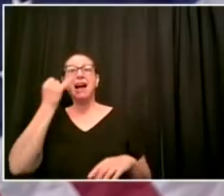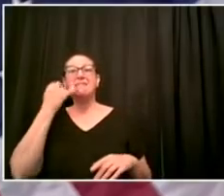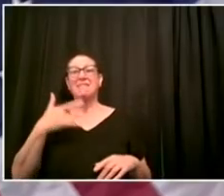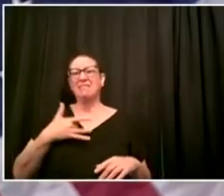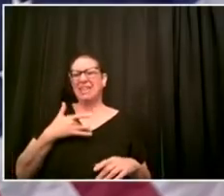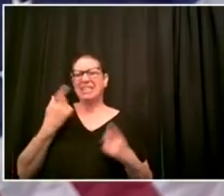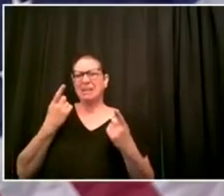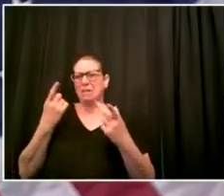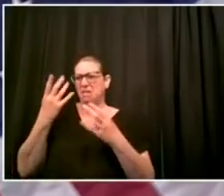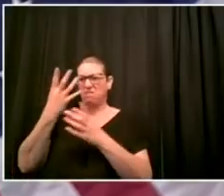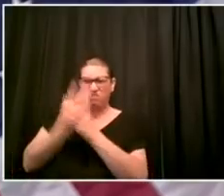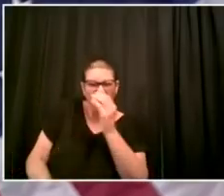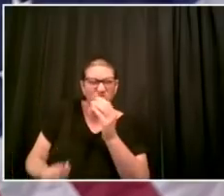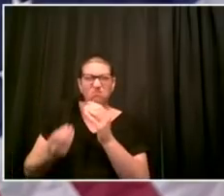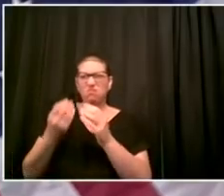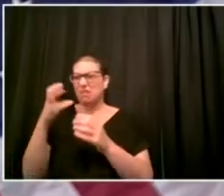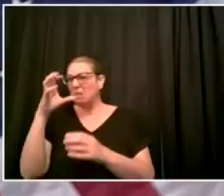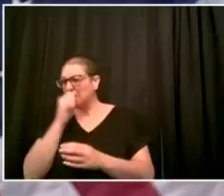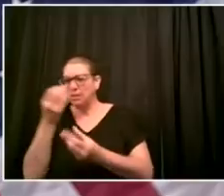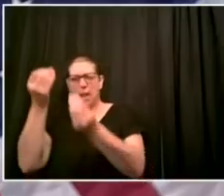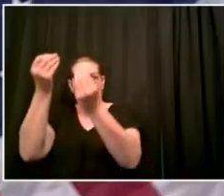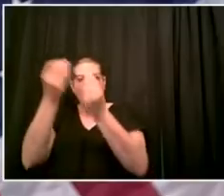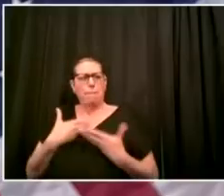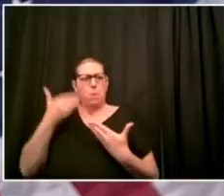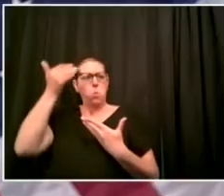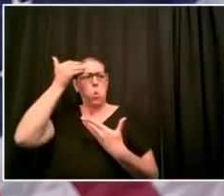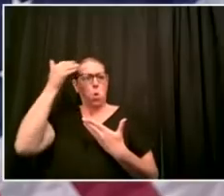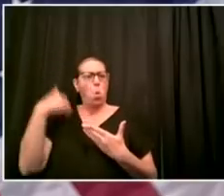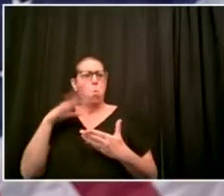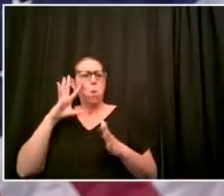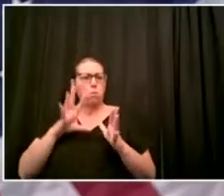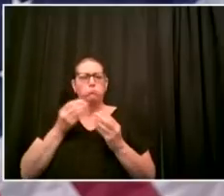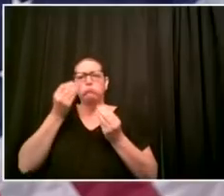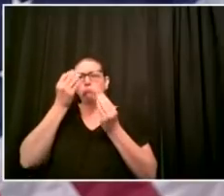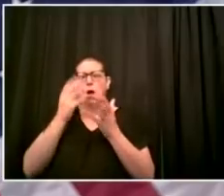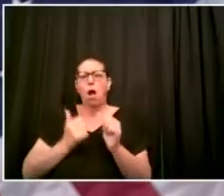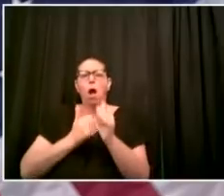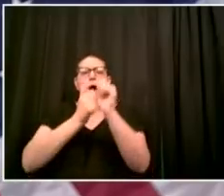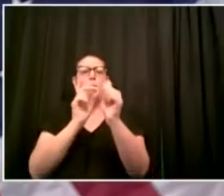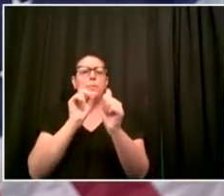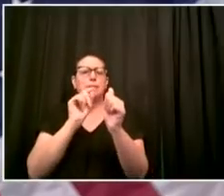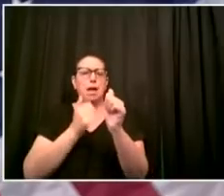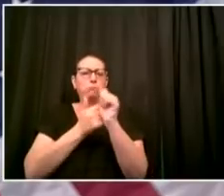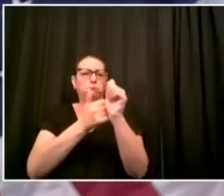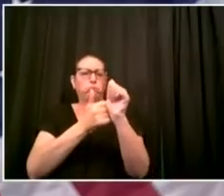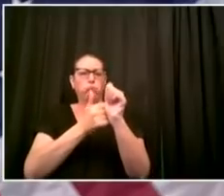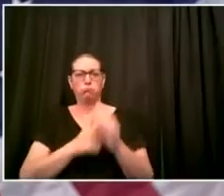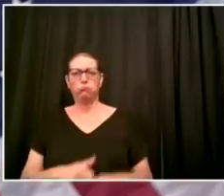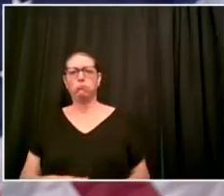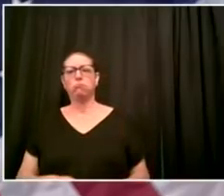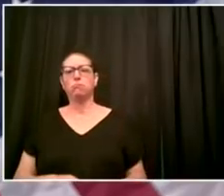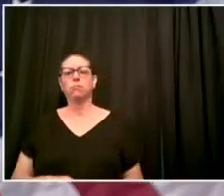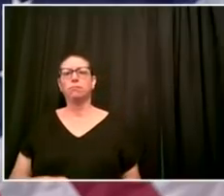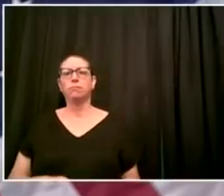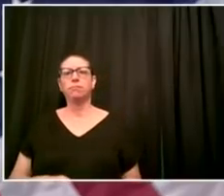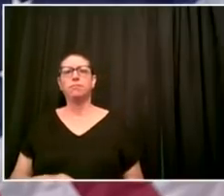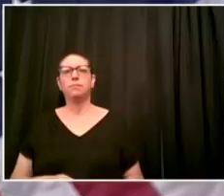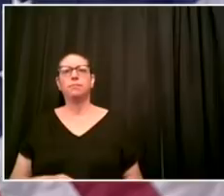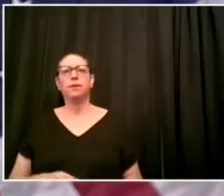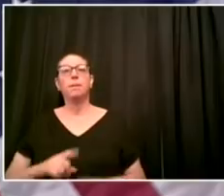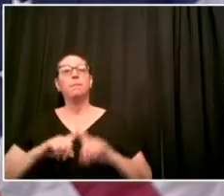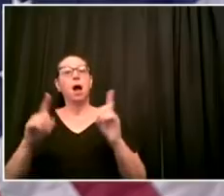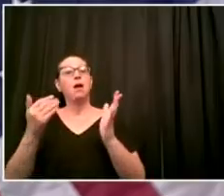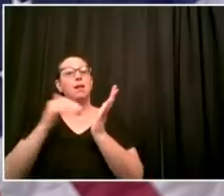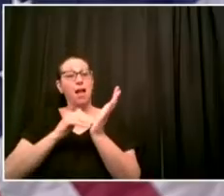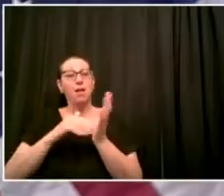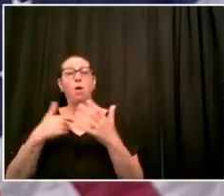these disparities in every way, healthcare disparities, economic disparities, et cetera, if we're going to really make sure that nothing like this happens again